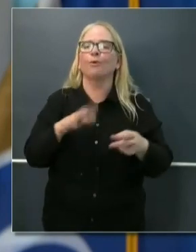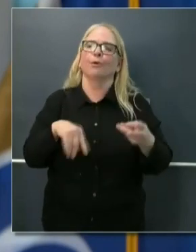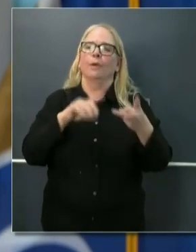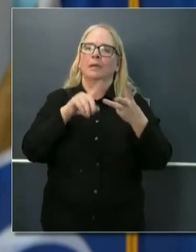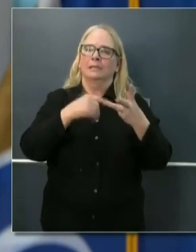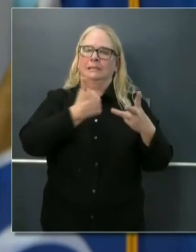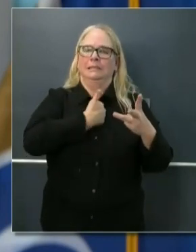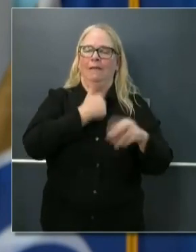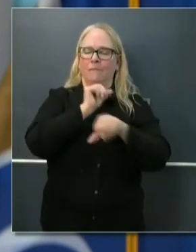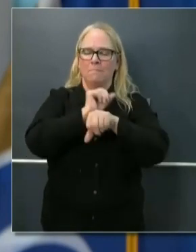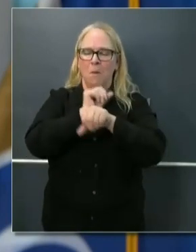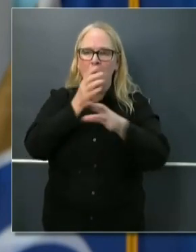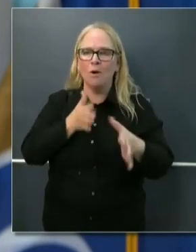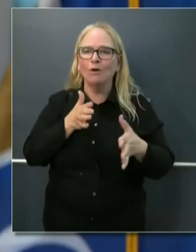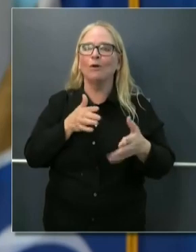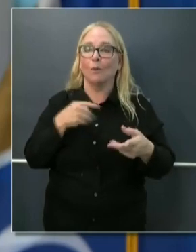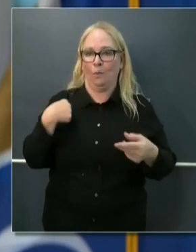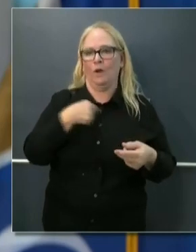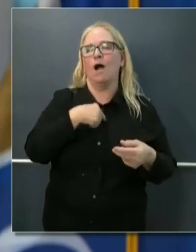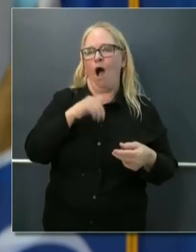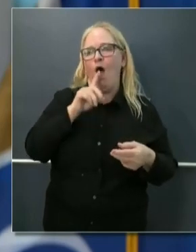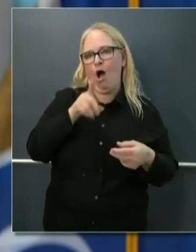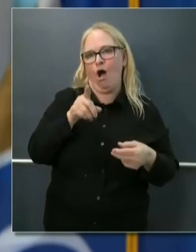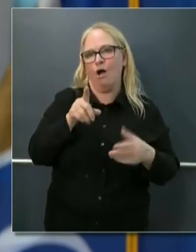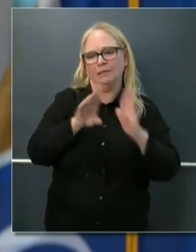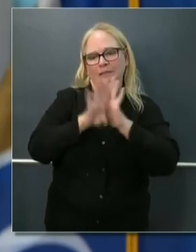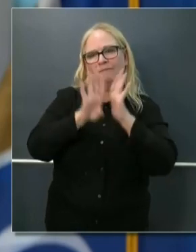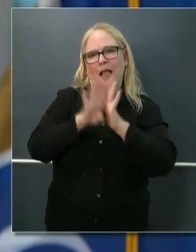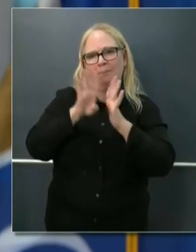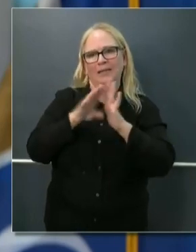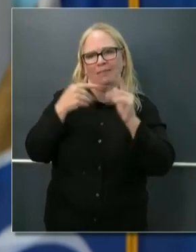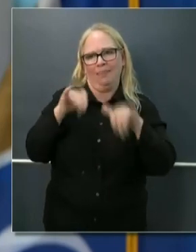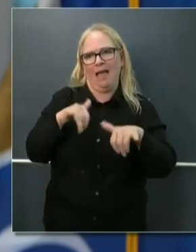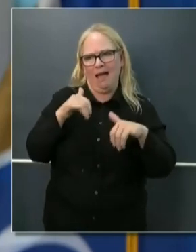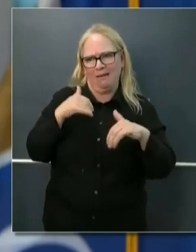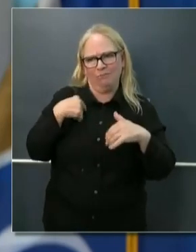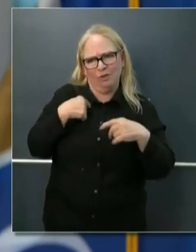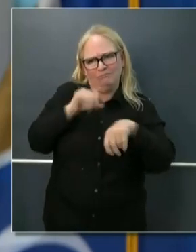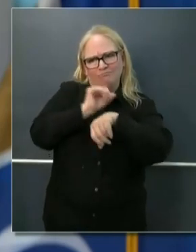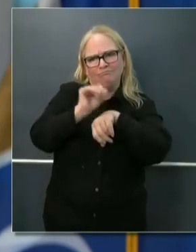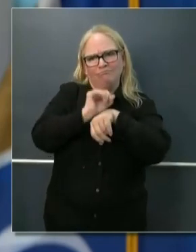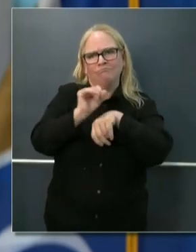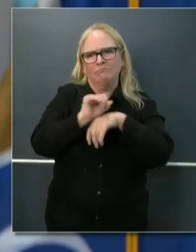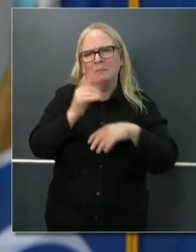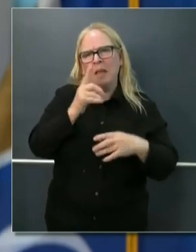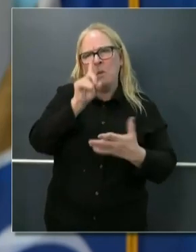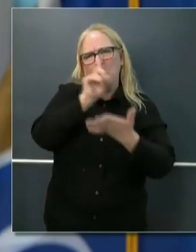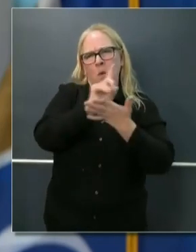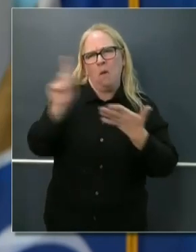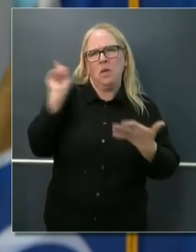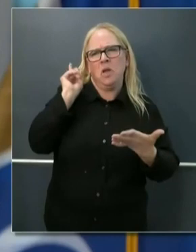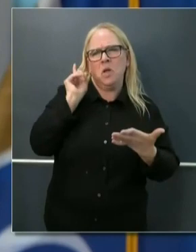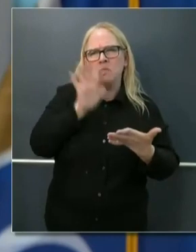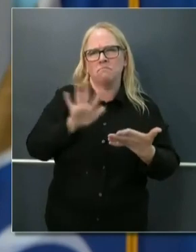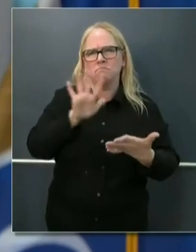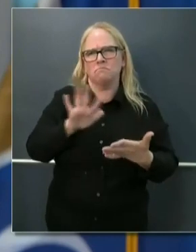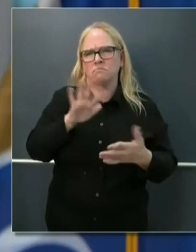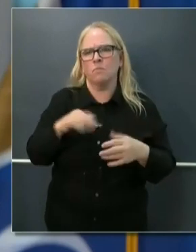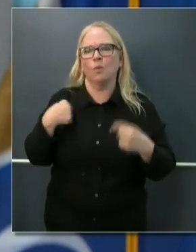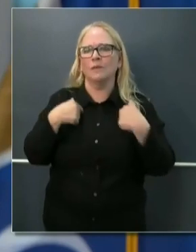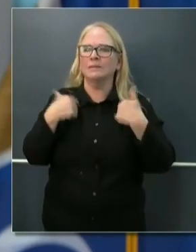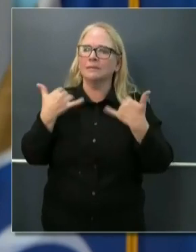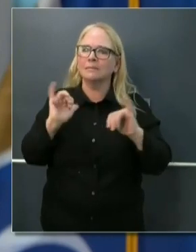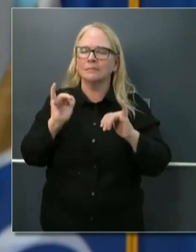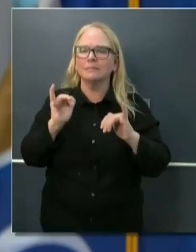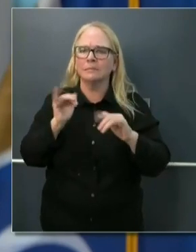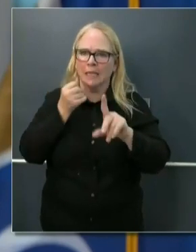being architected. We announced that very prescriptively about a week or so ago, and we are going to hit